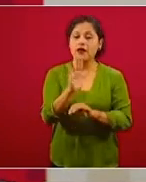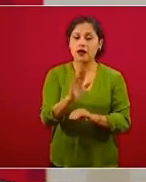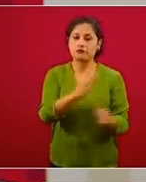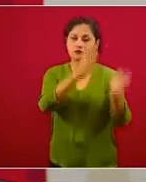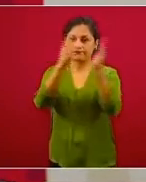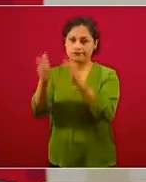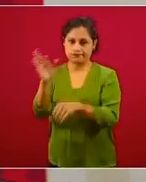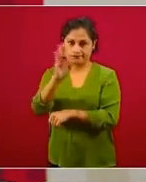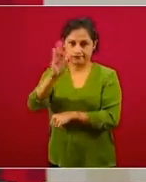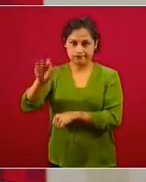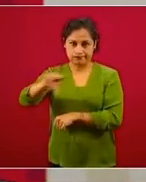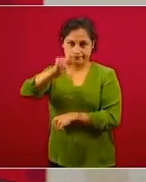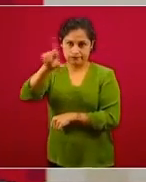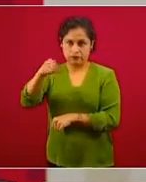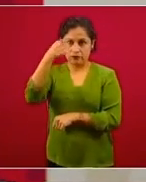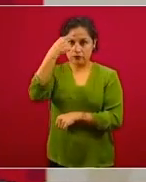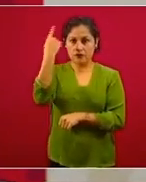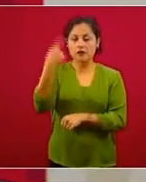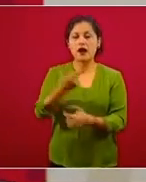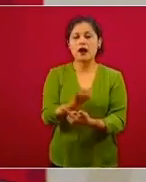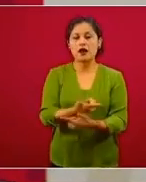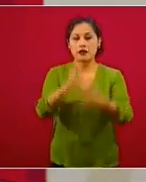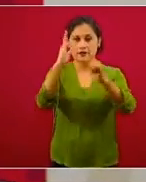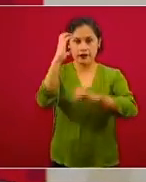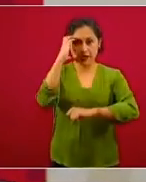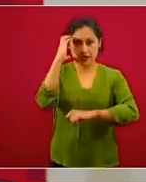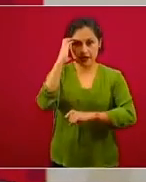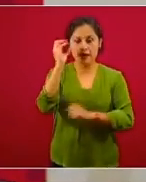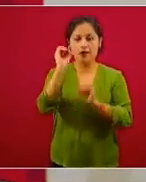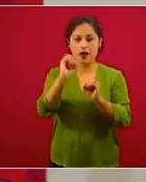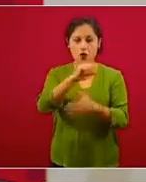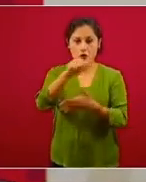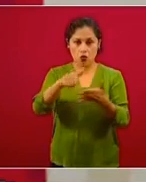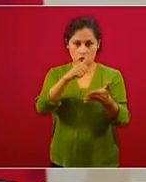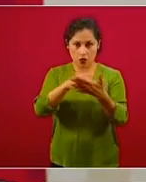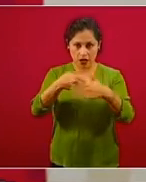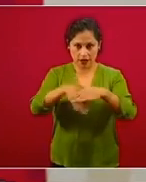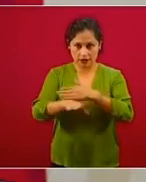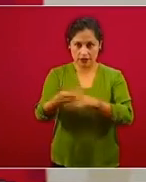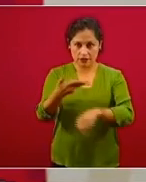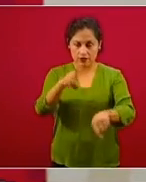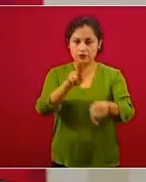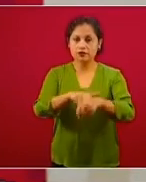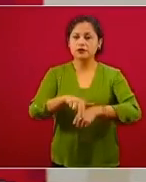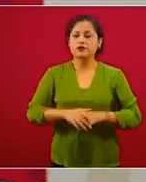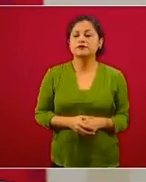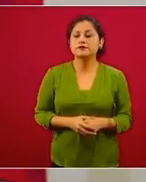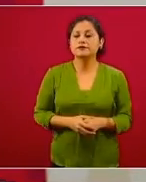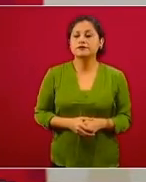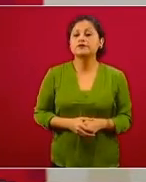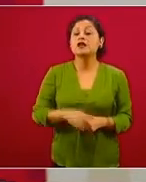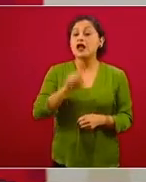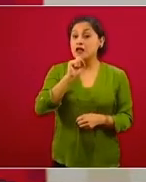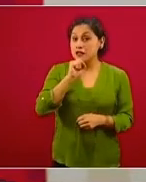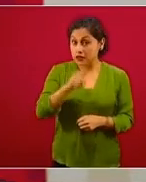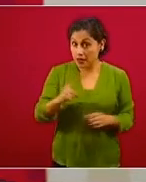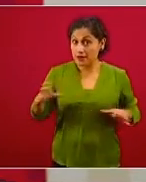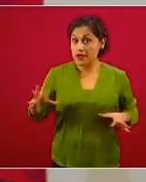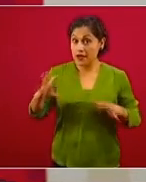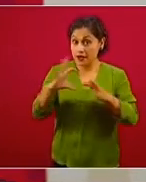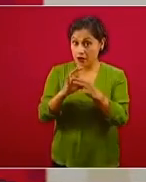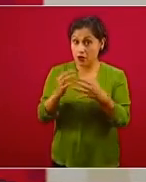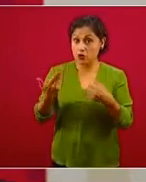and reach and now that we have reached this level of the pandemic, we have started installing